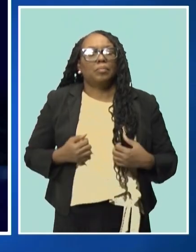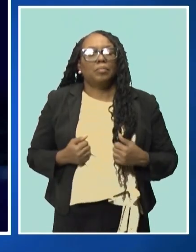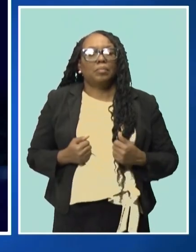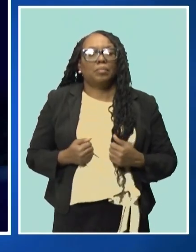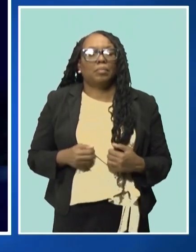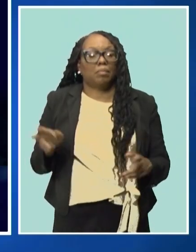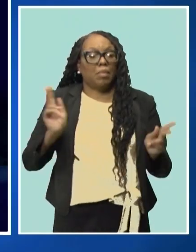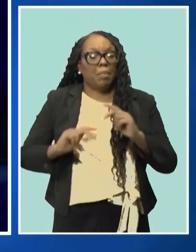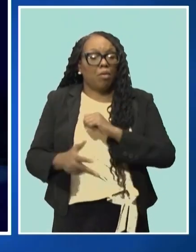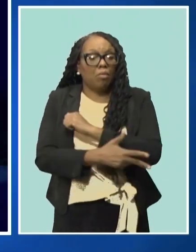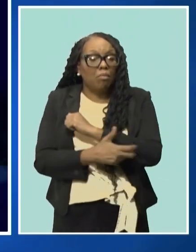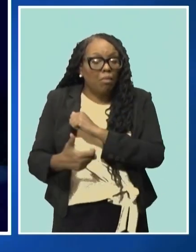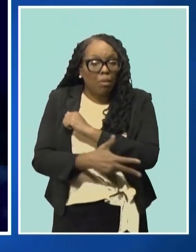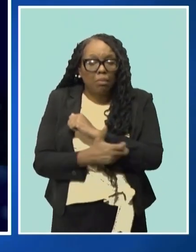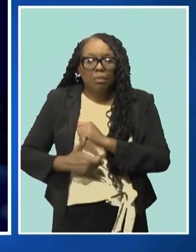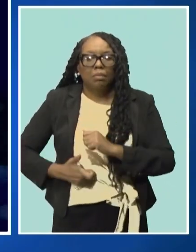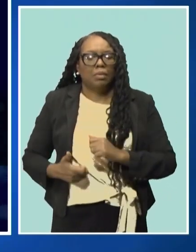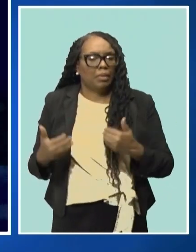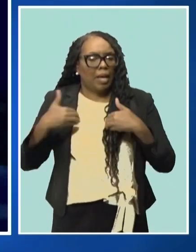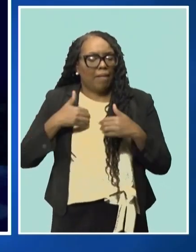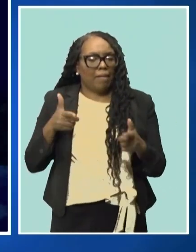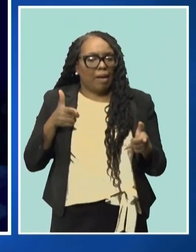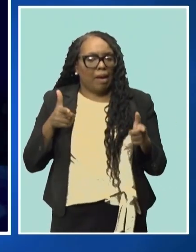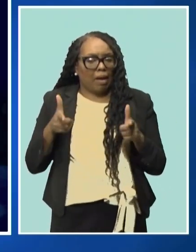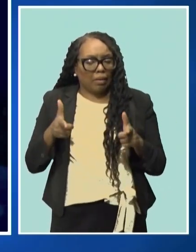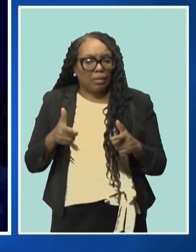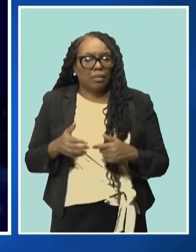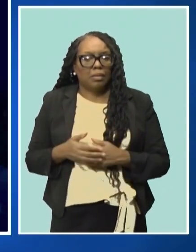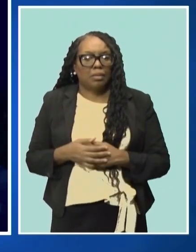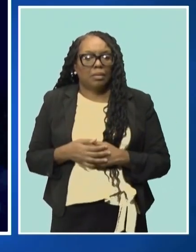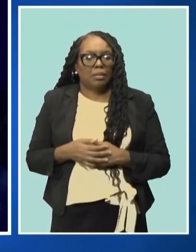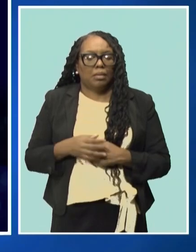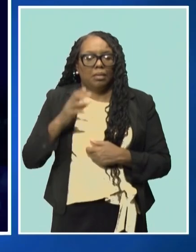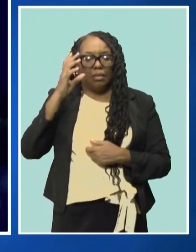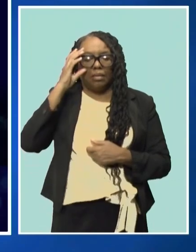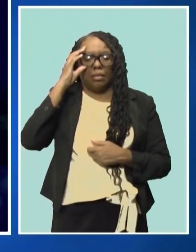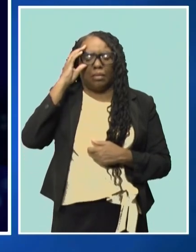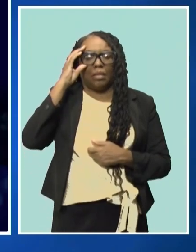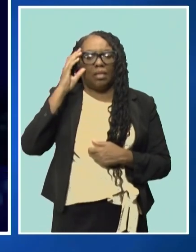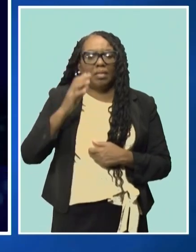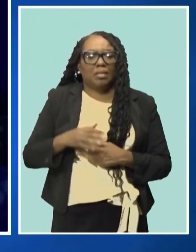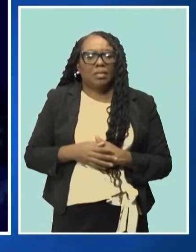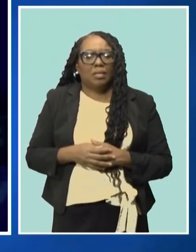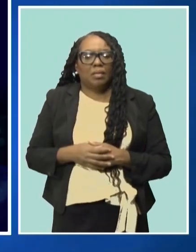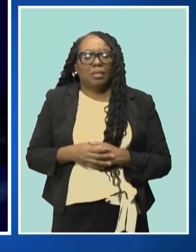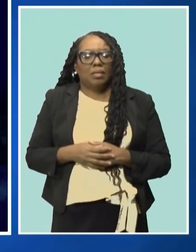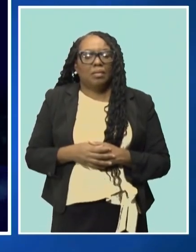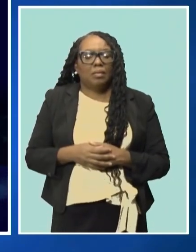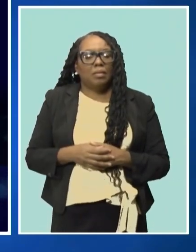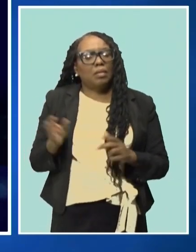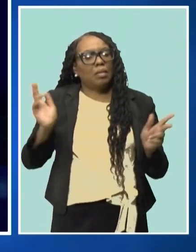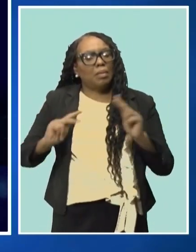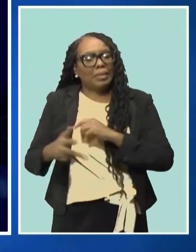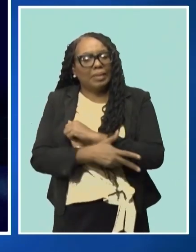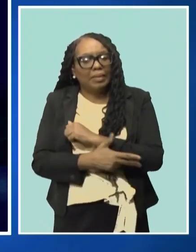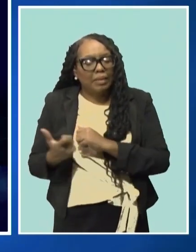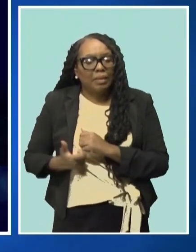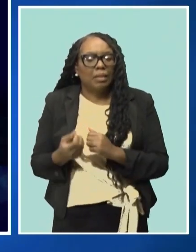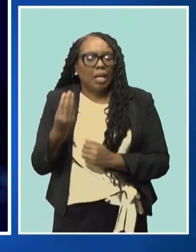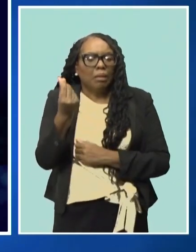possession of firearms. These offenses resulted in the culprit stealing sums of cash from some